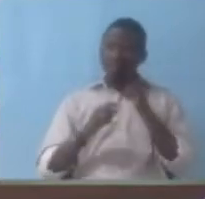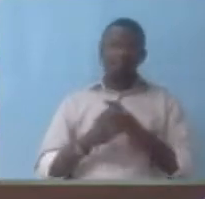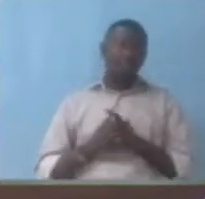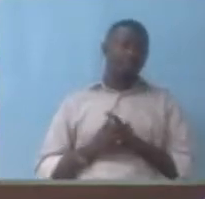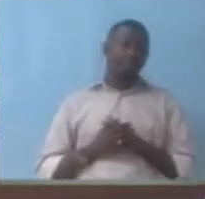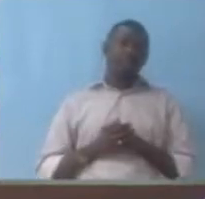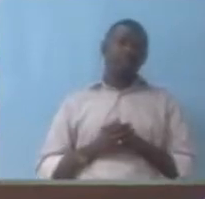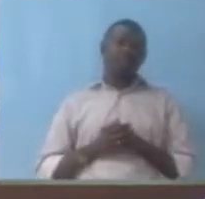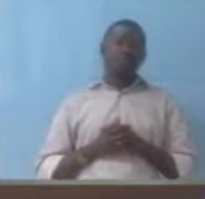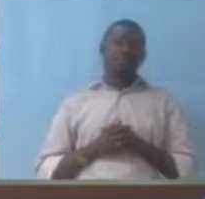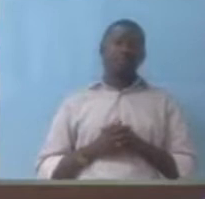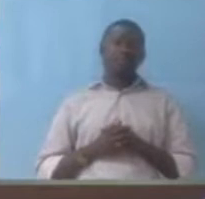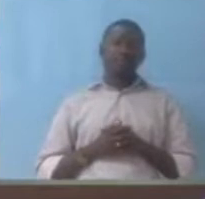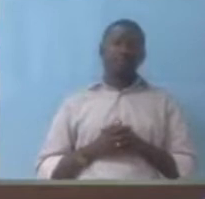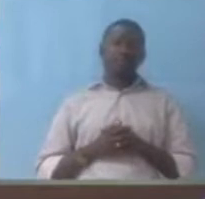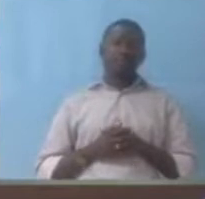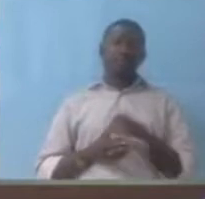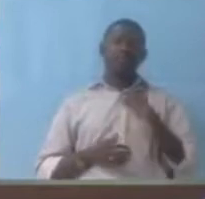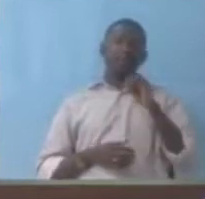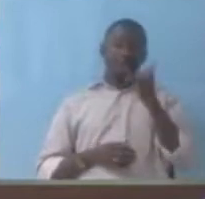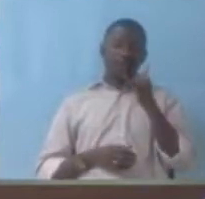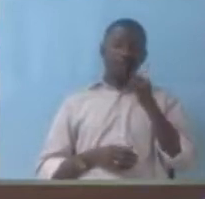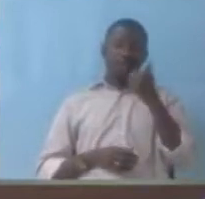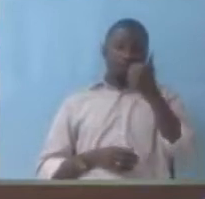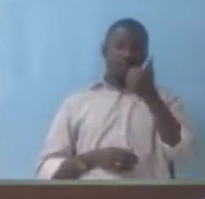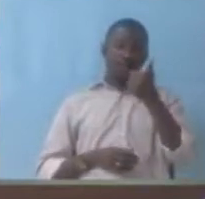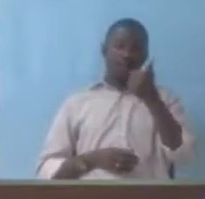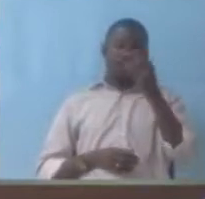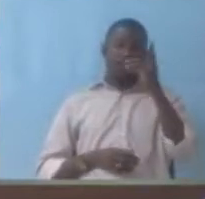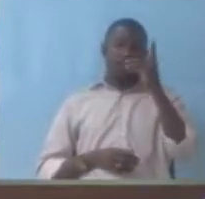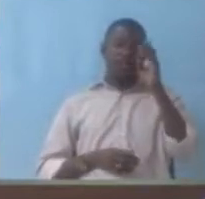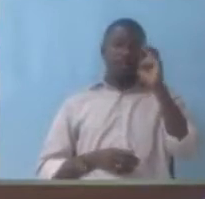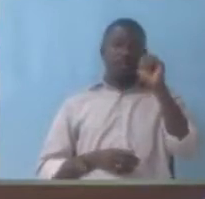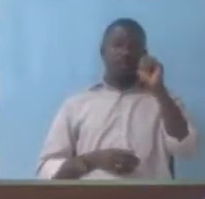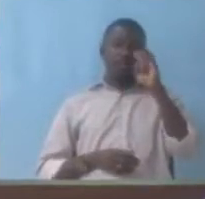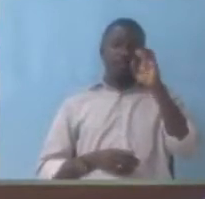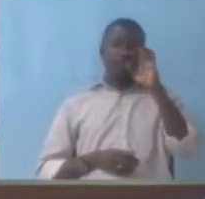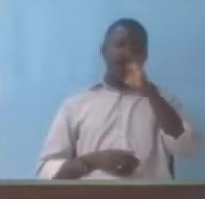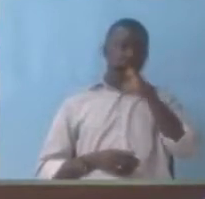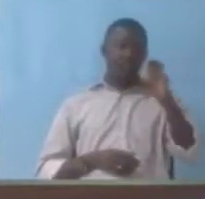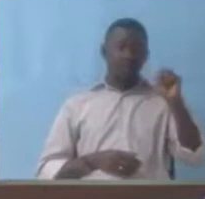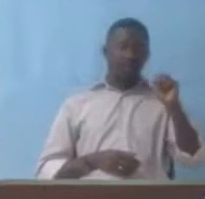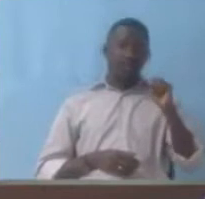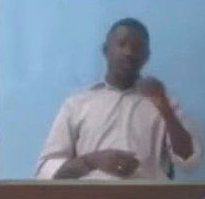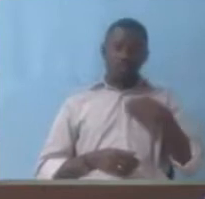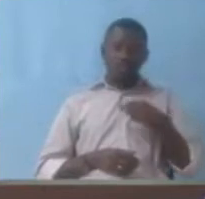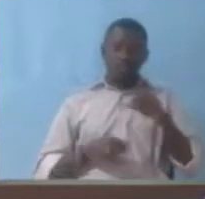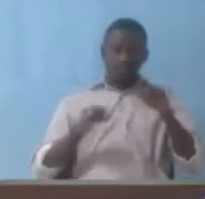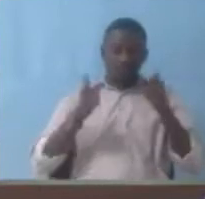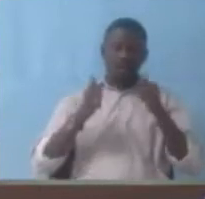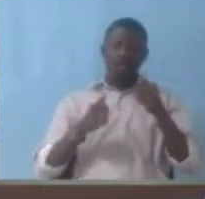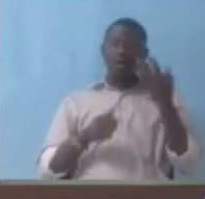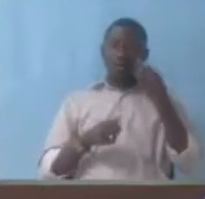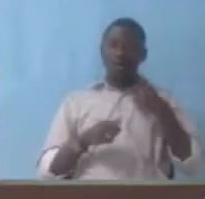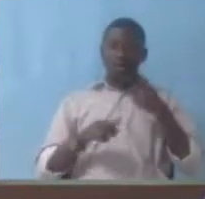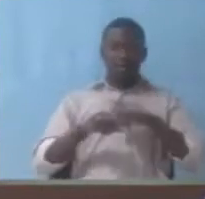decrees were promulgated whilst I was acting. Was overseeing as Attorney General,